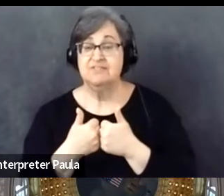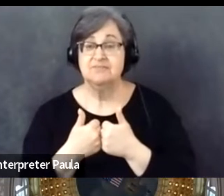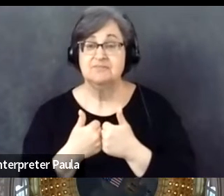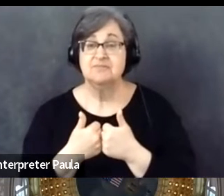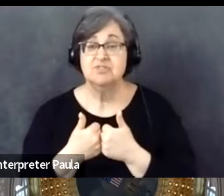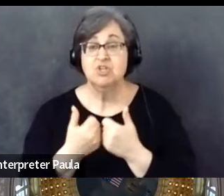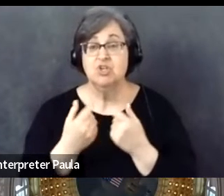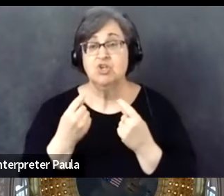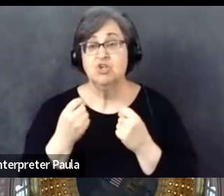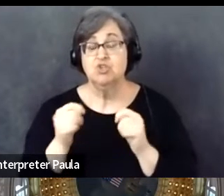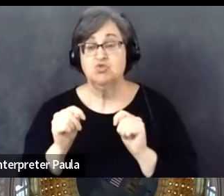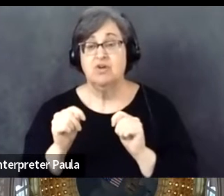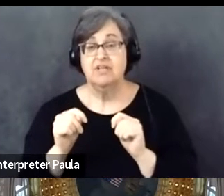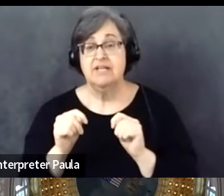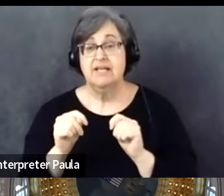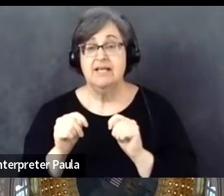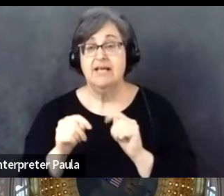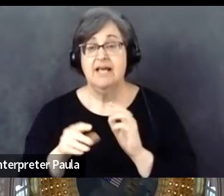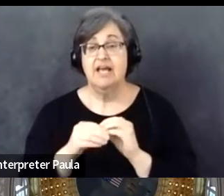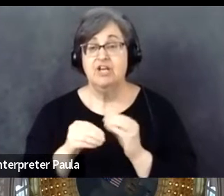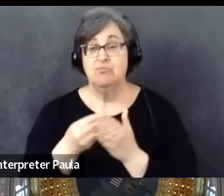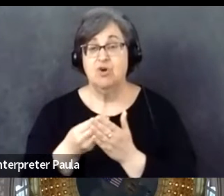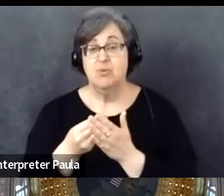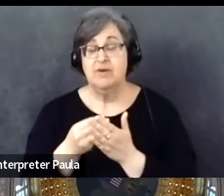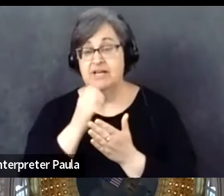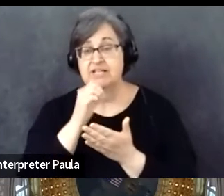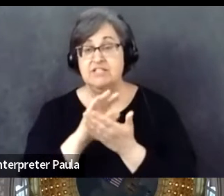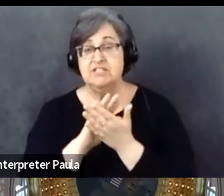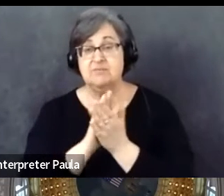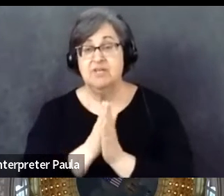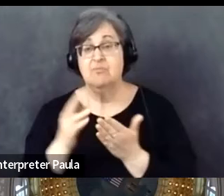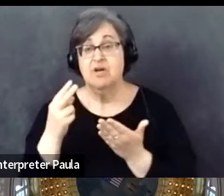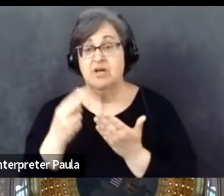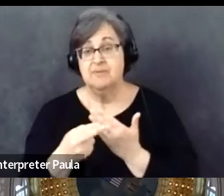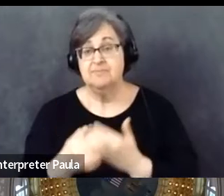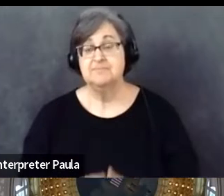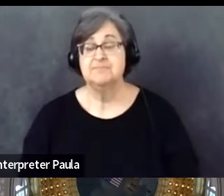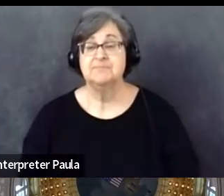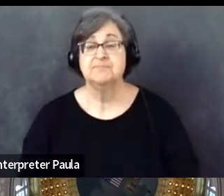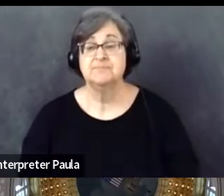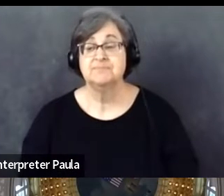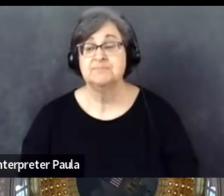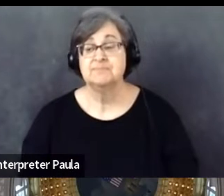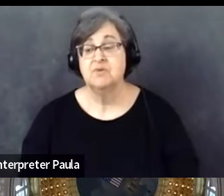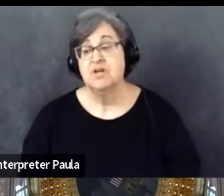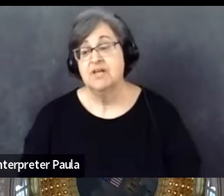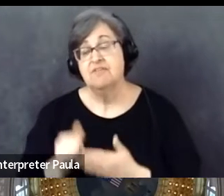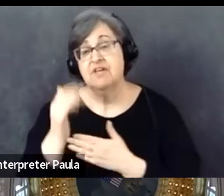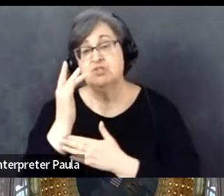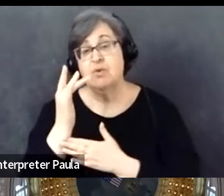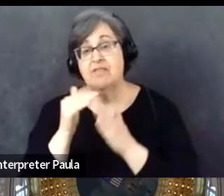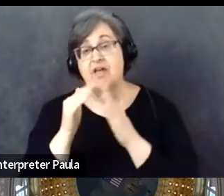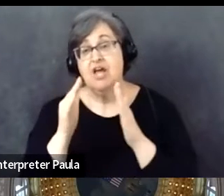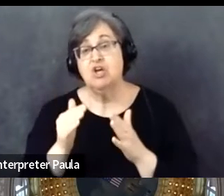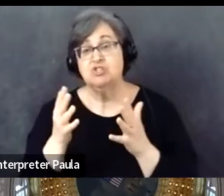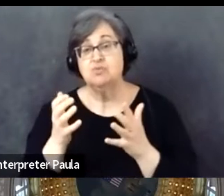challenge in trying to add in those monies so it doesn't become a cut. And I think that's why the House really wanted that